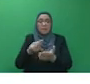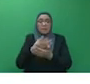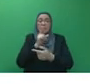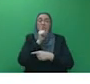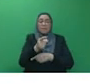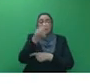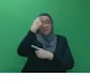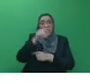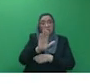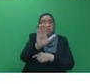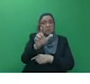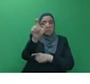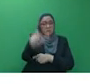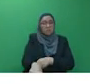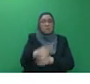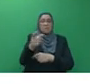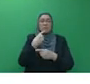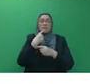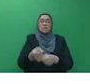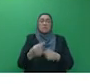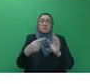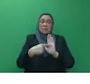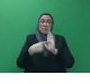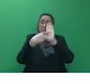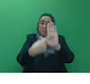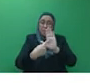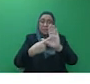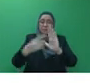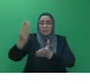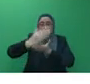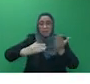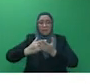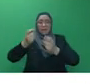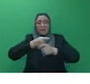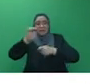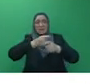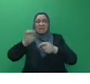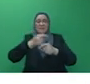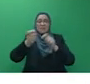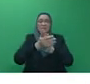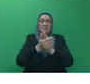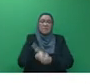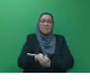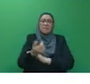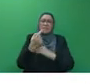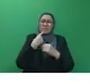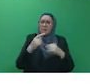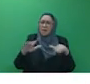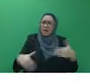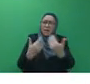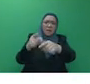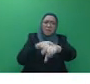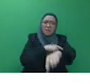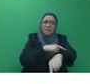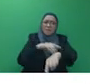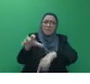douglas and your i think you can well represent the fraternity of this entertainment industry the actual picking up of skills the